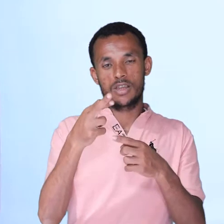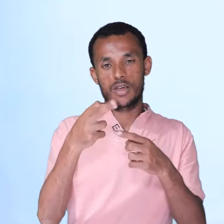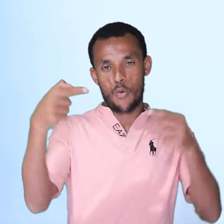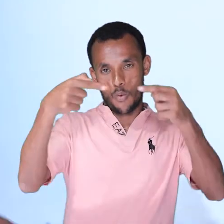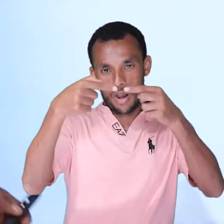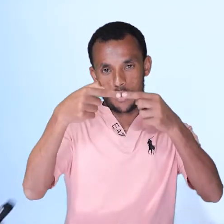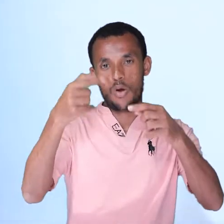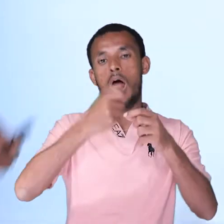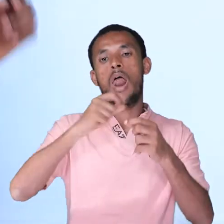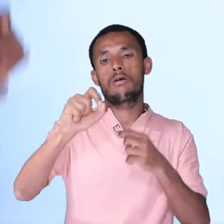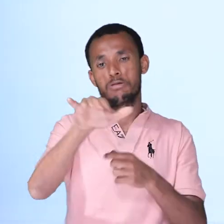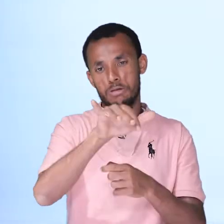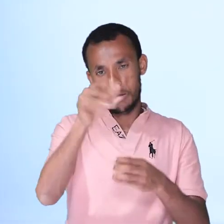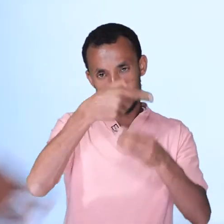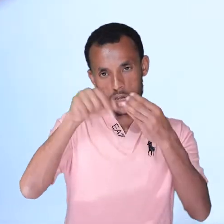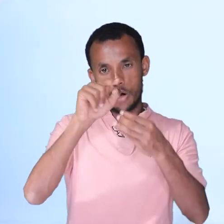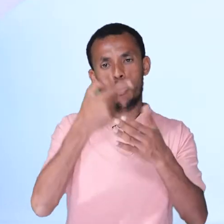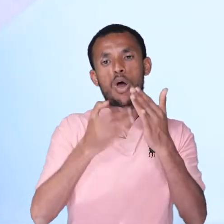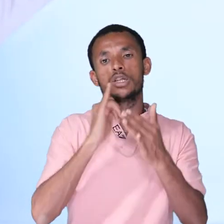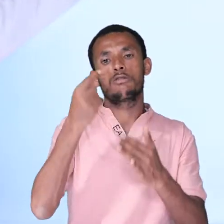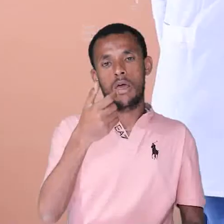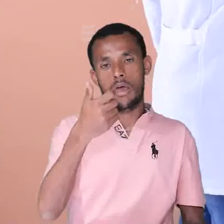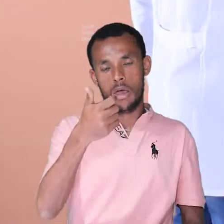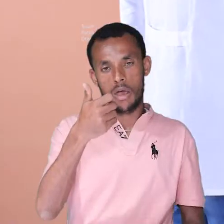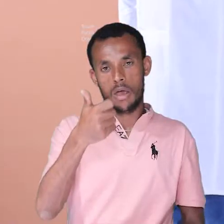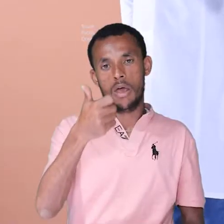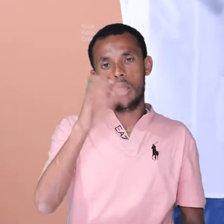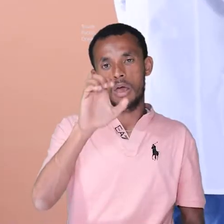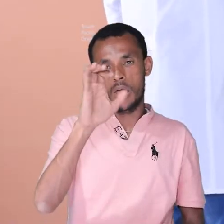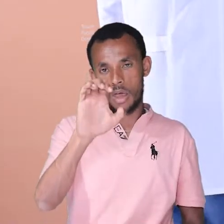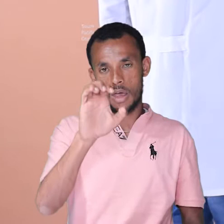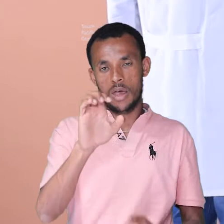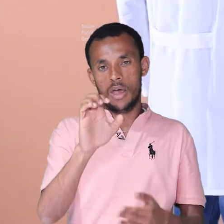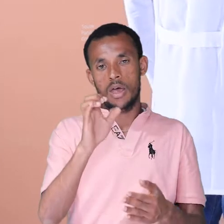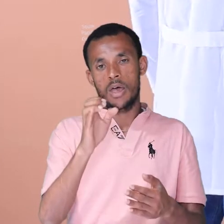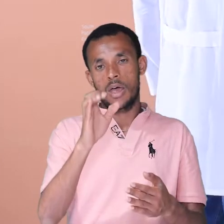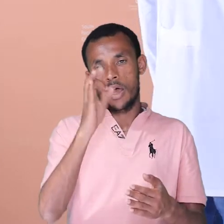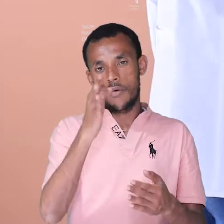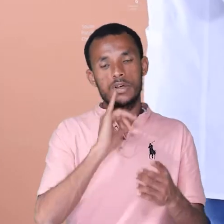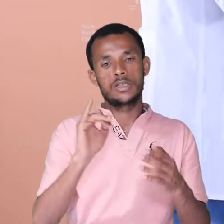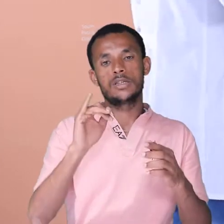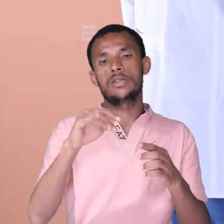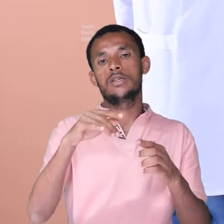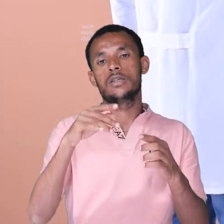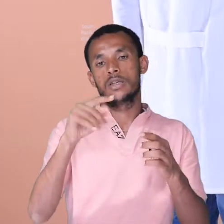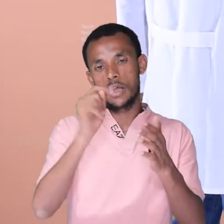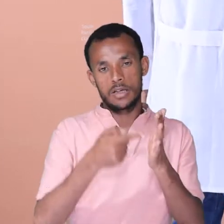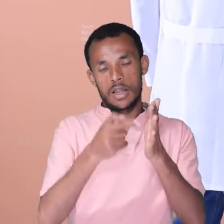on the same circle. What is the idea of this one? Here is EF is tangent line and BC is secant